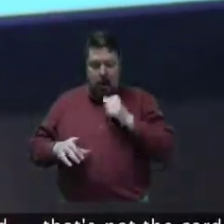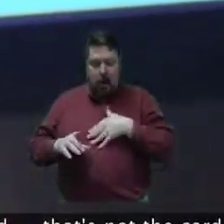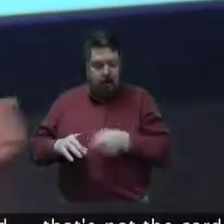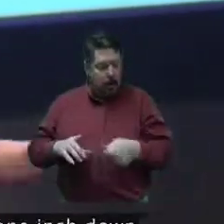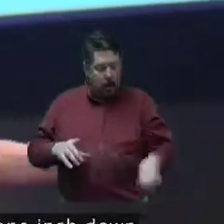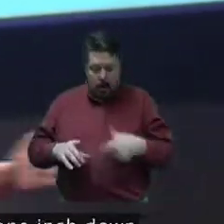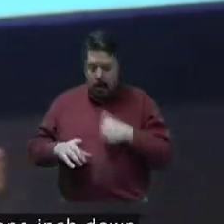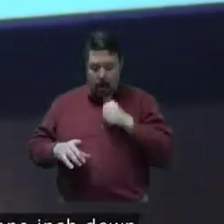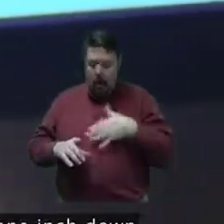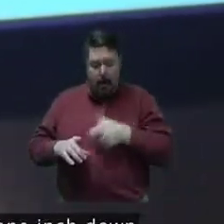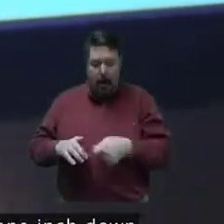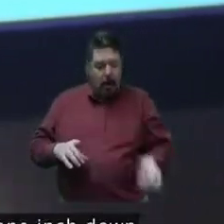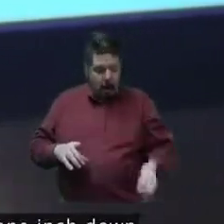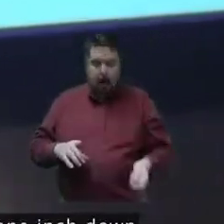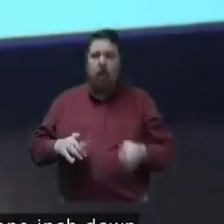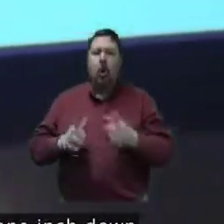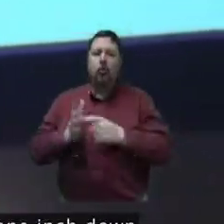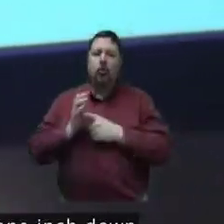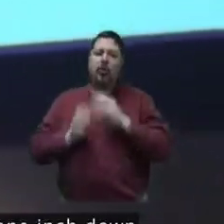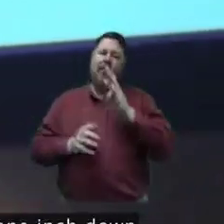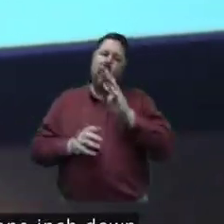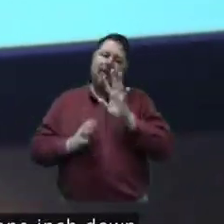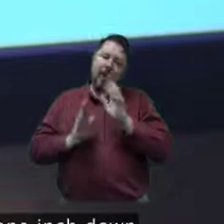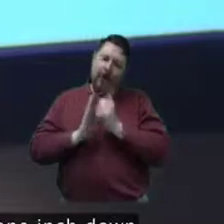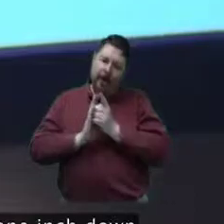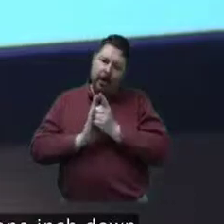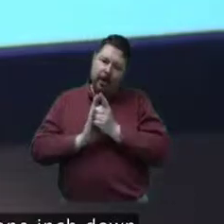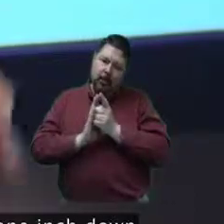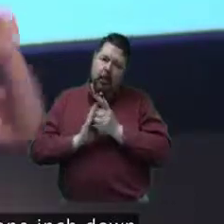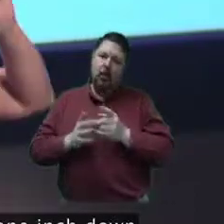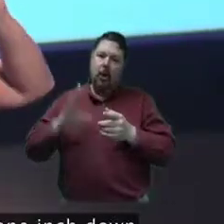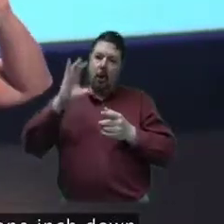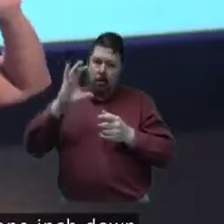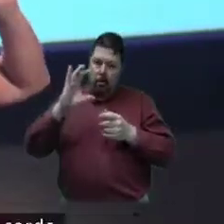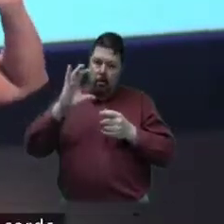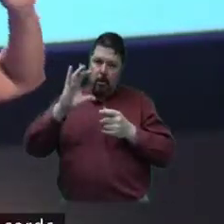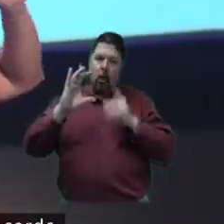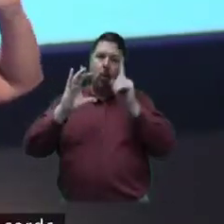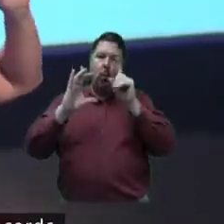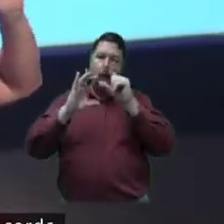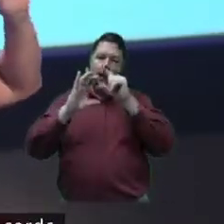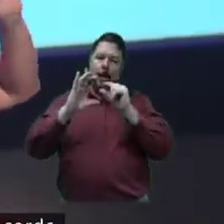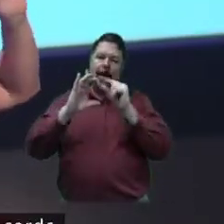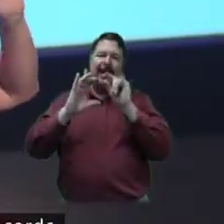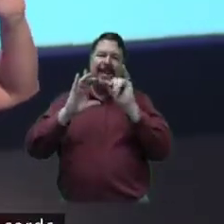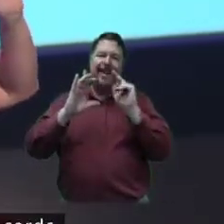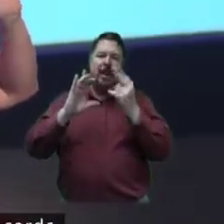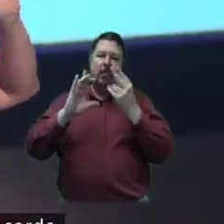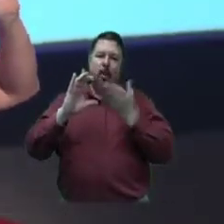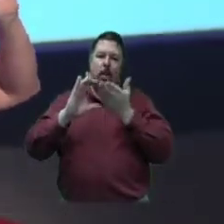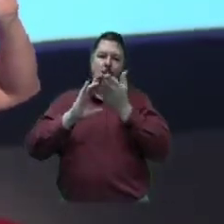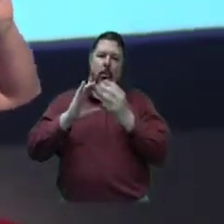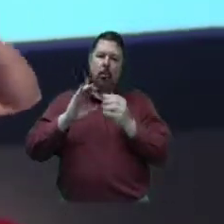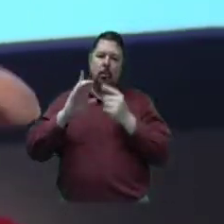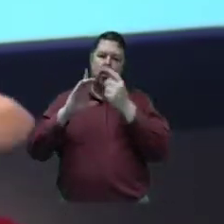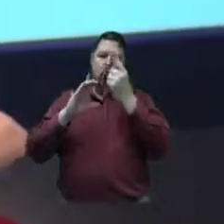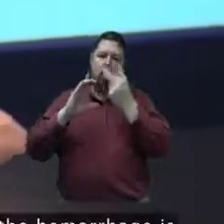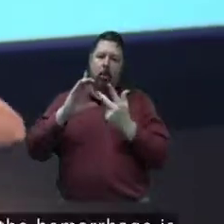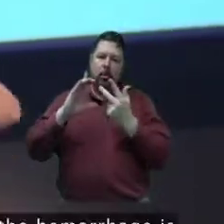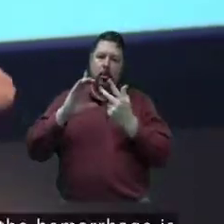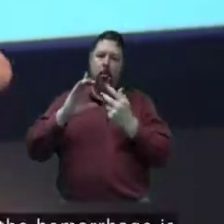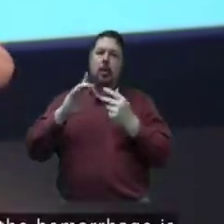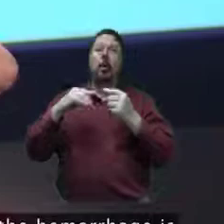the card, that's not the card. It took me 45 minutes to get 1 inch down inside of that stack of cards.